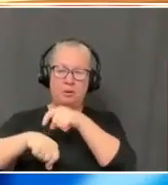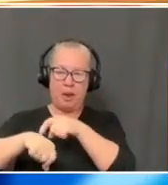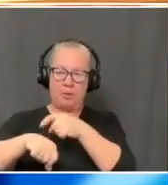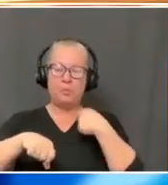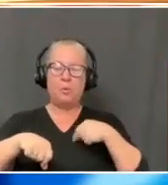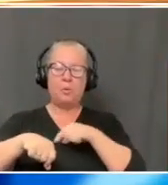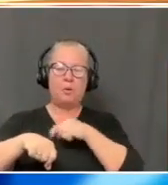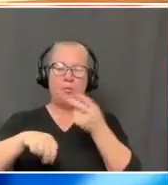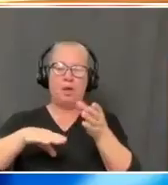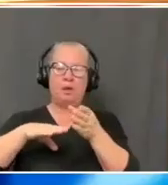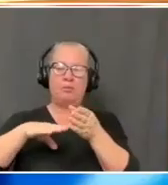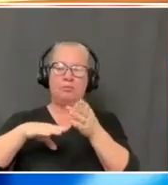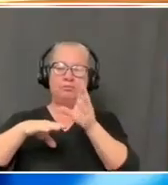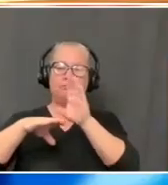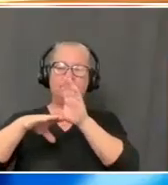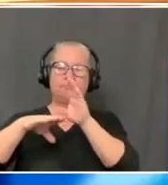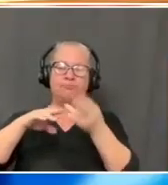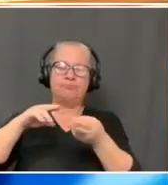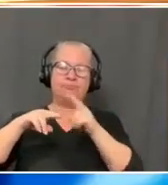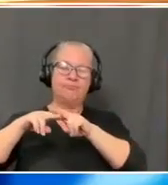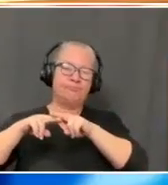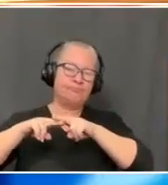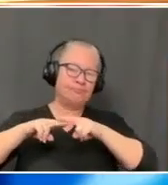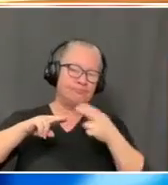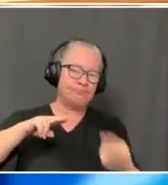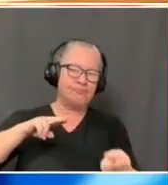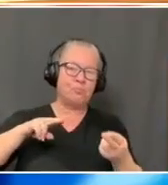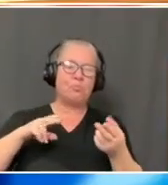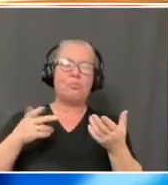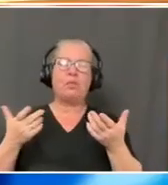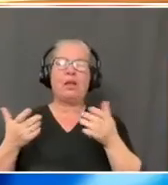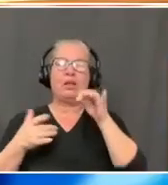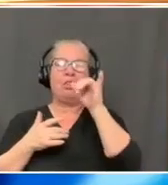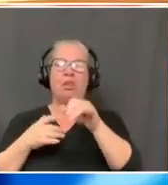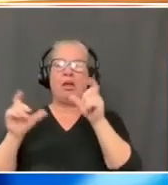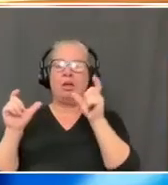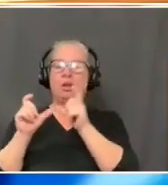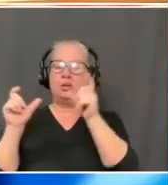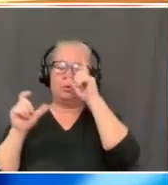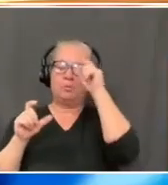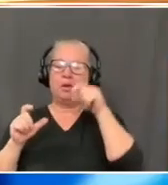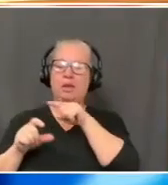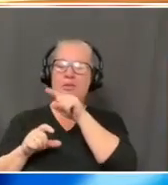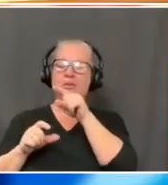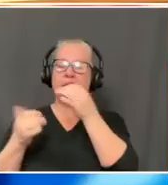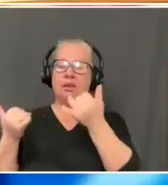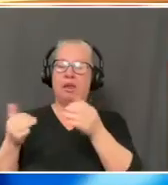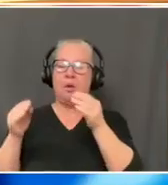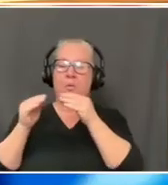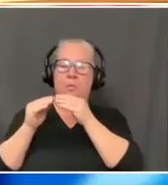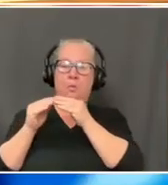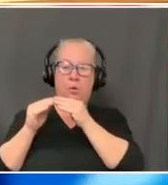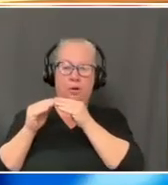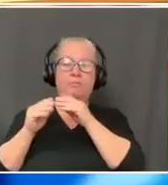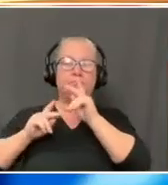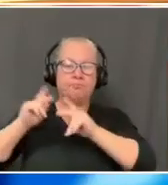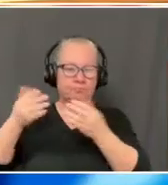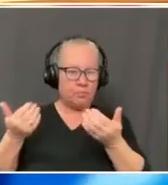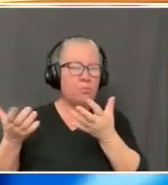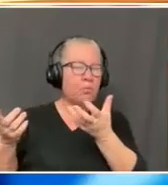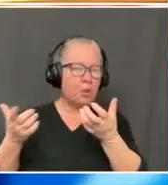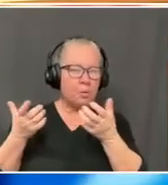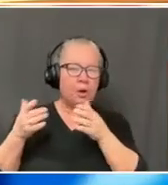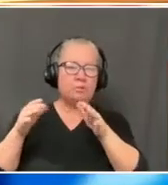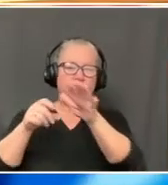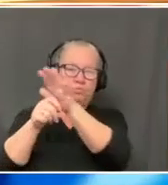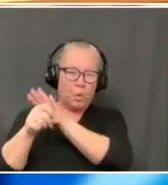vendor contract because of the fact that more and more folks want to have their own locally designed. And then over time, our principals have